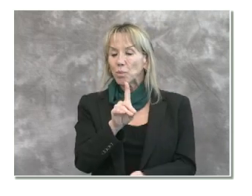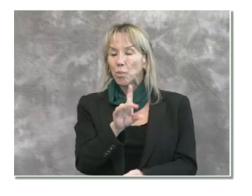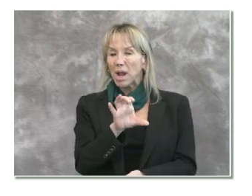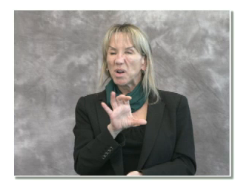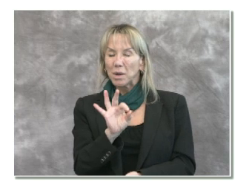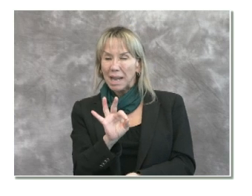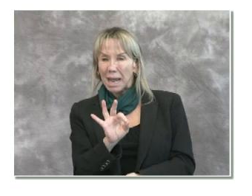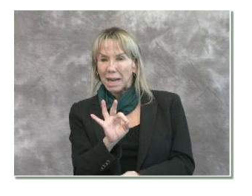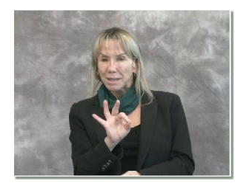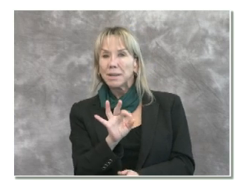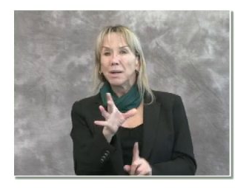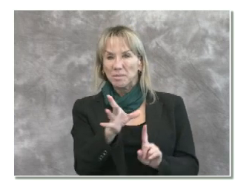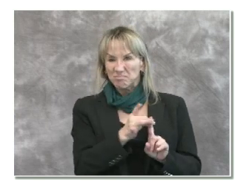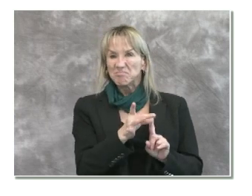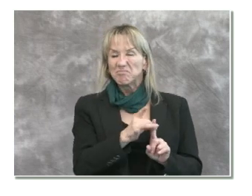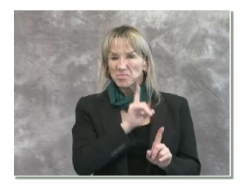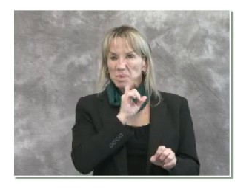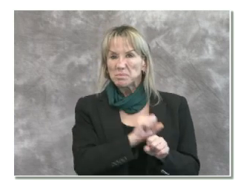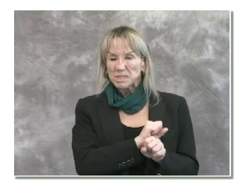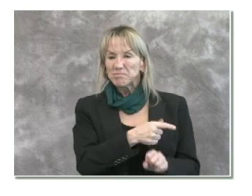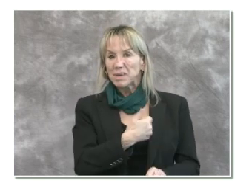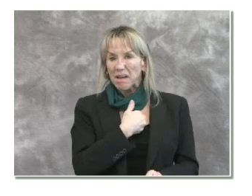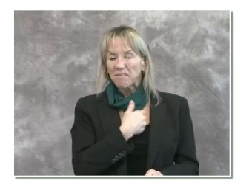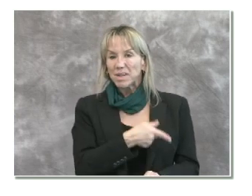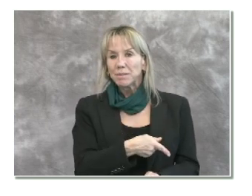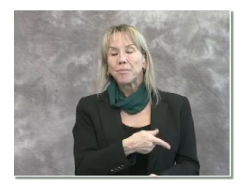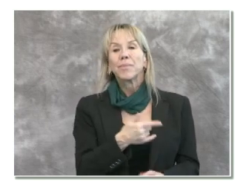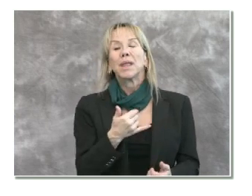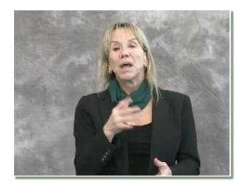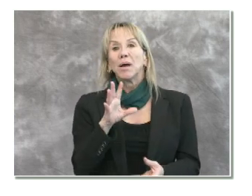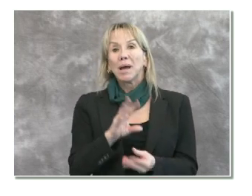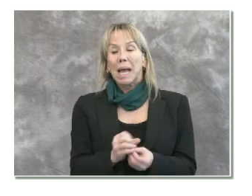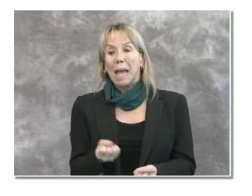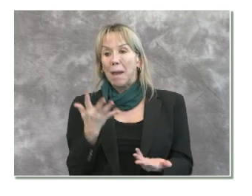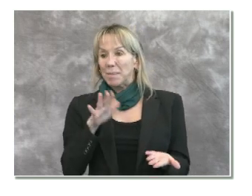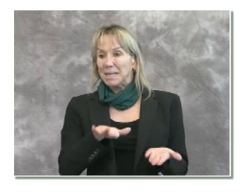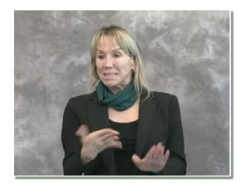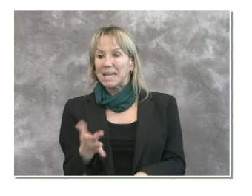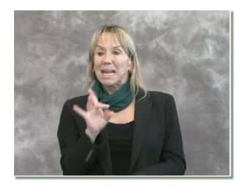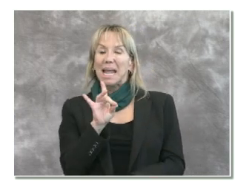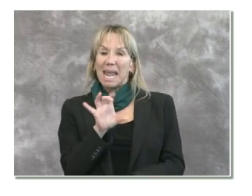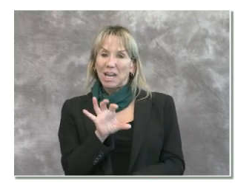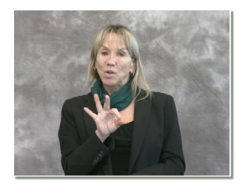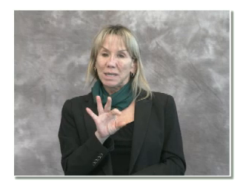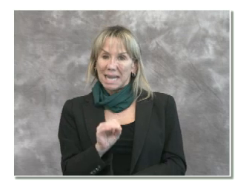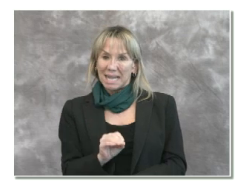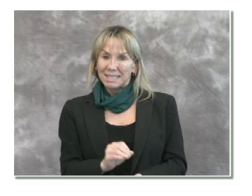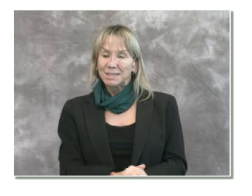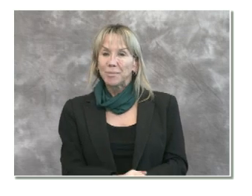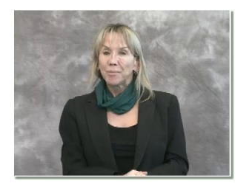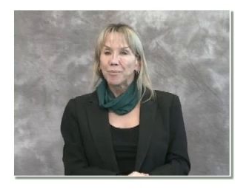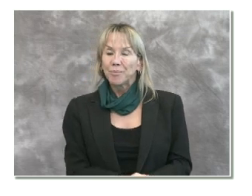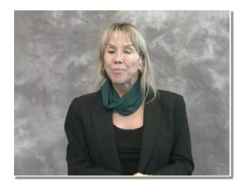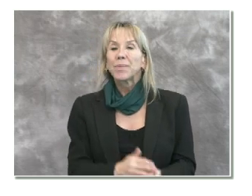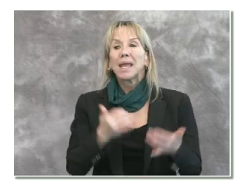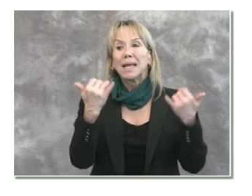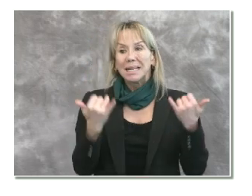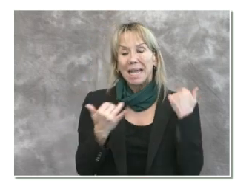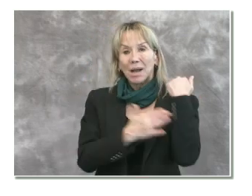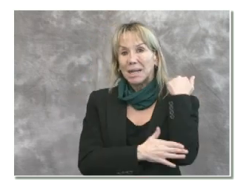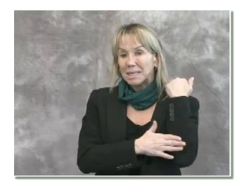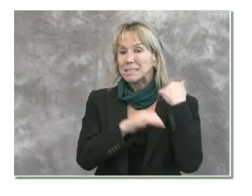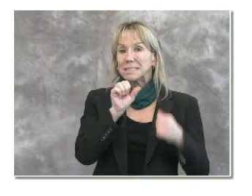27,109 positive cases, which includes 890 deaths. And today, the County of San Diego